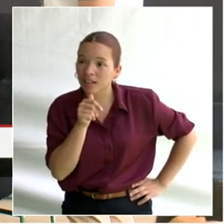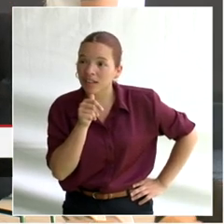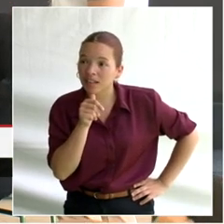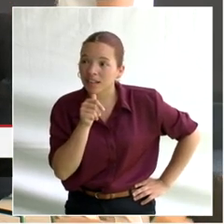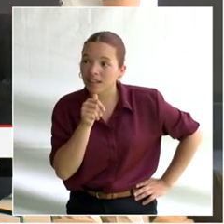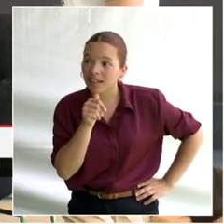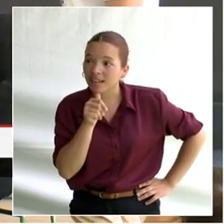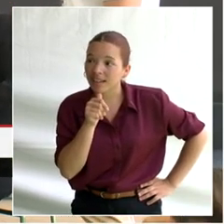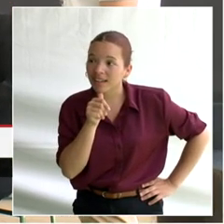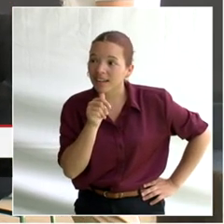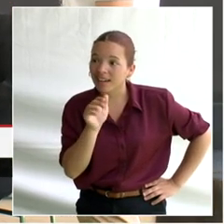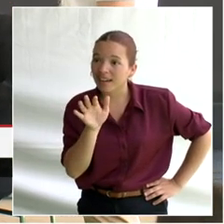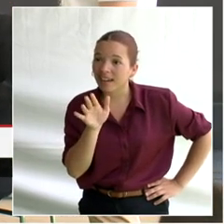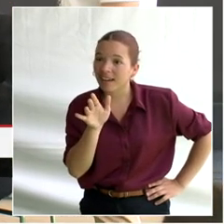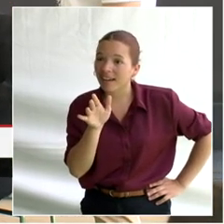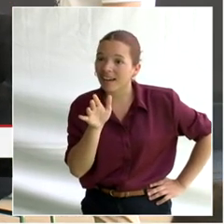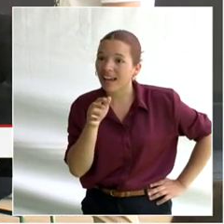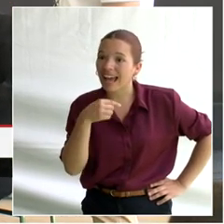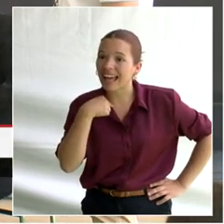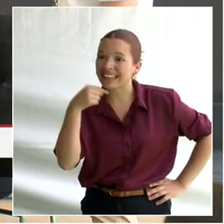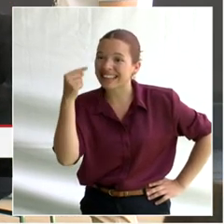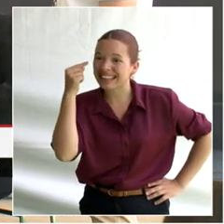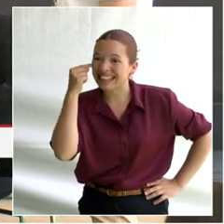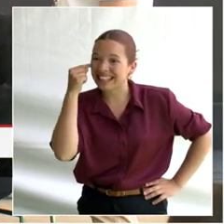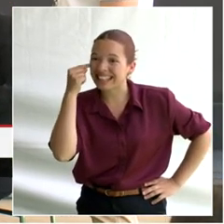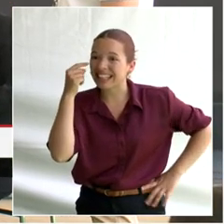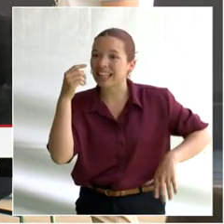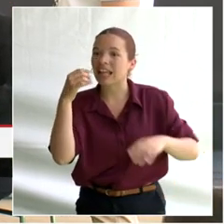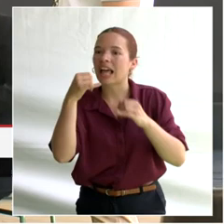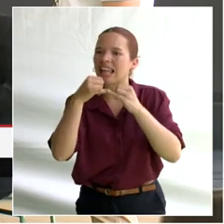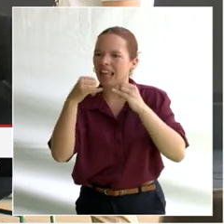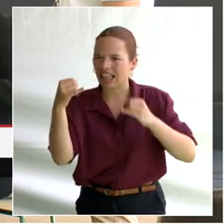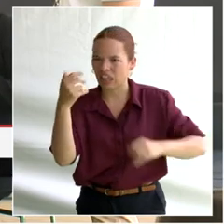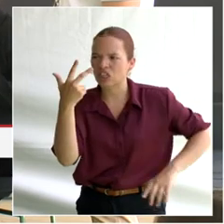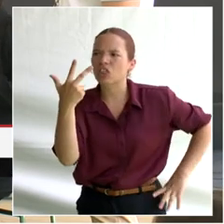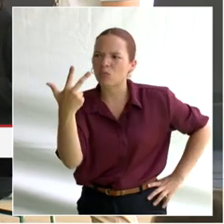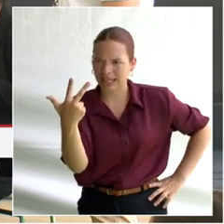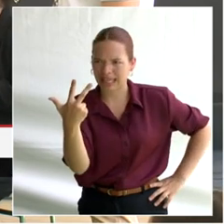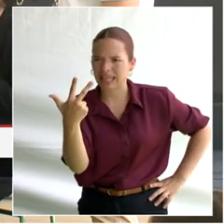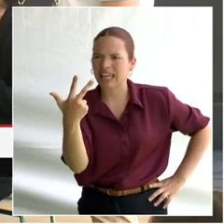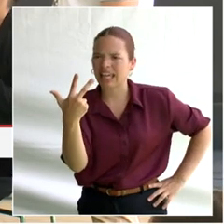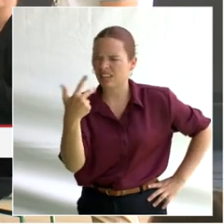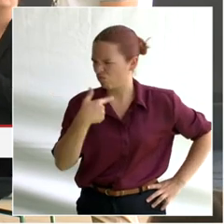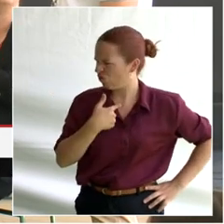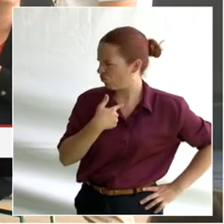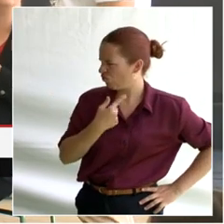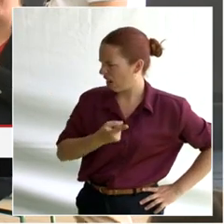As I believe, she's on line 3. Correct,